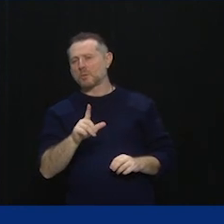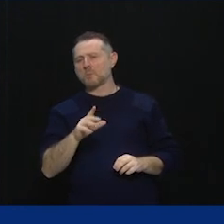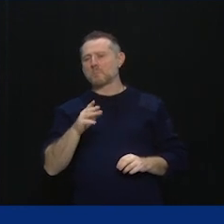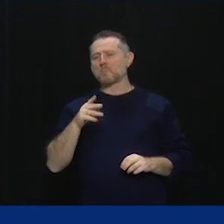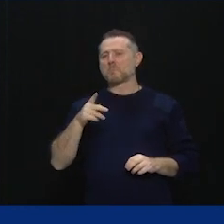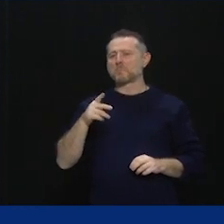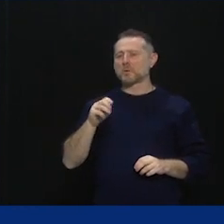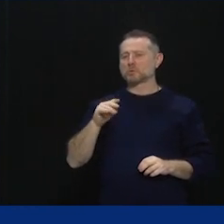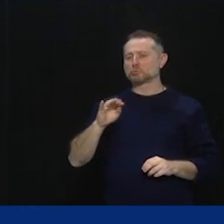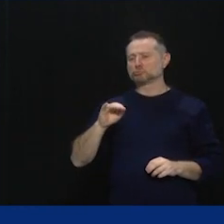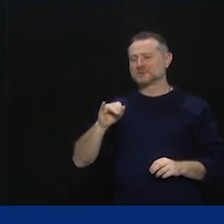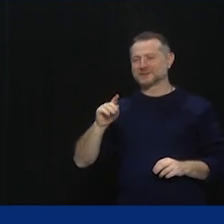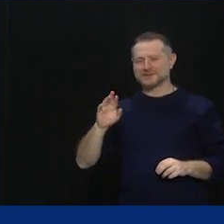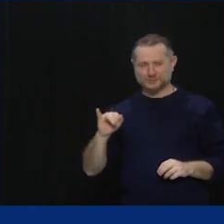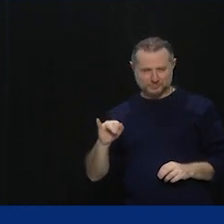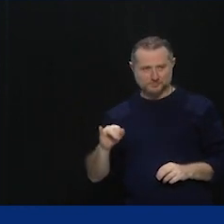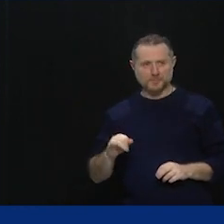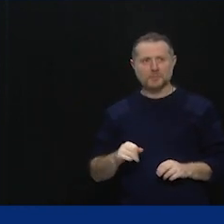downtown.